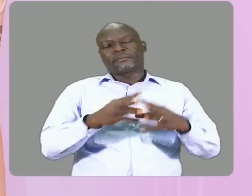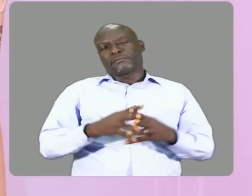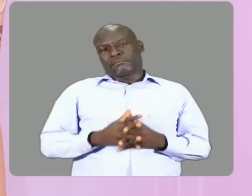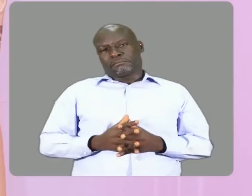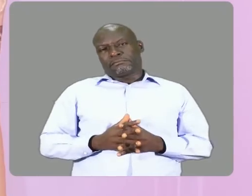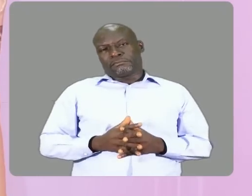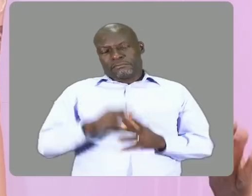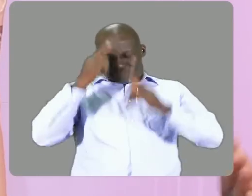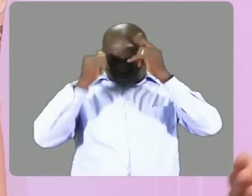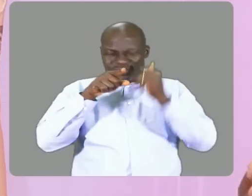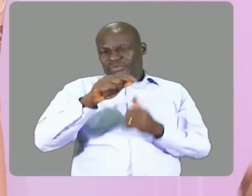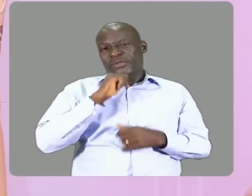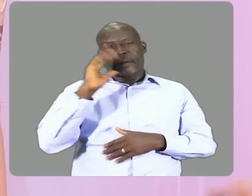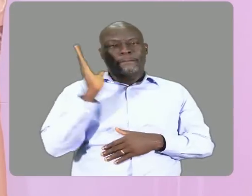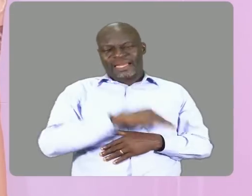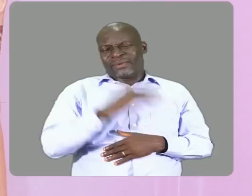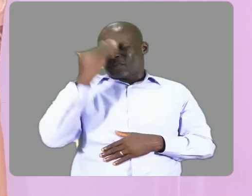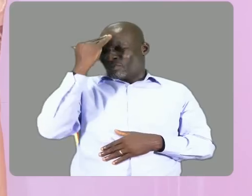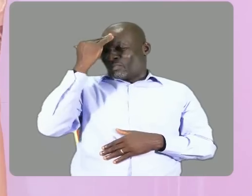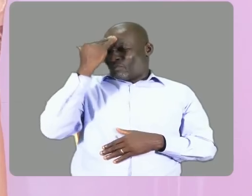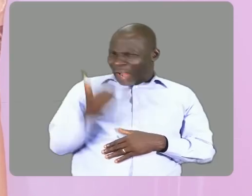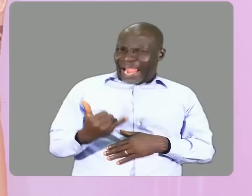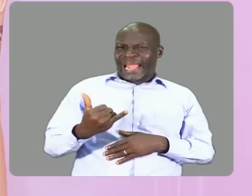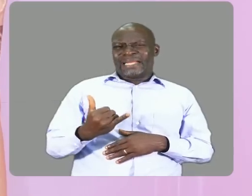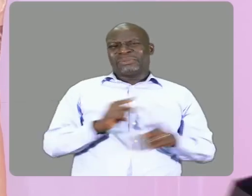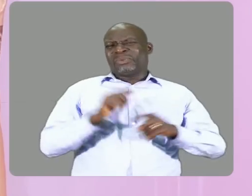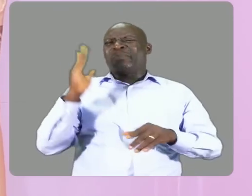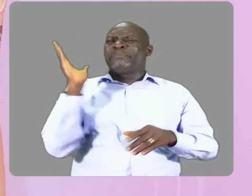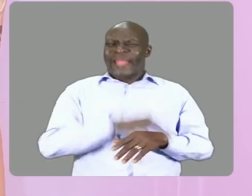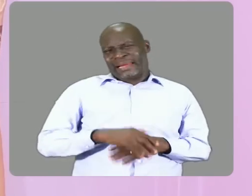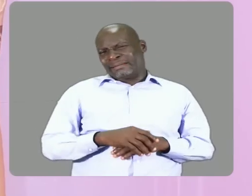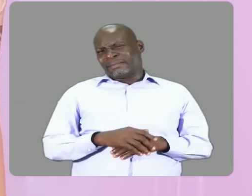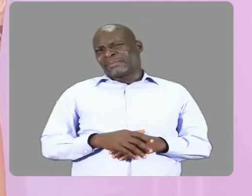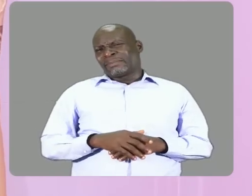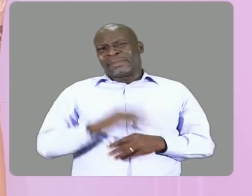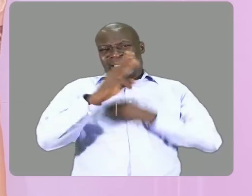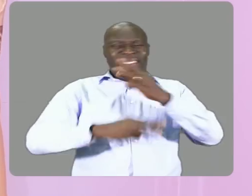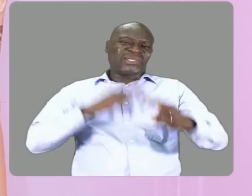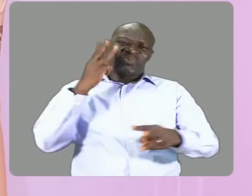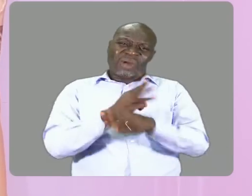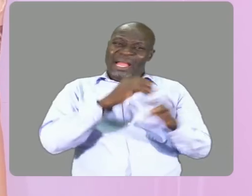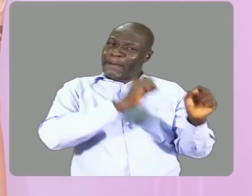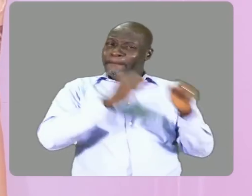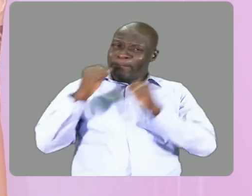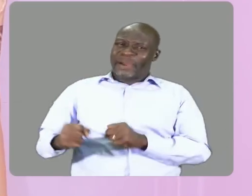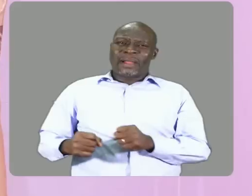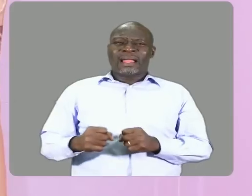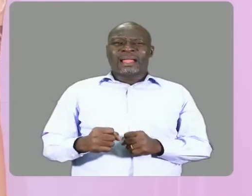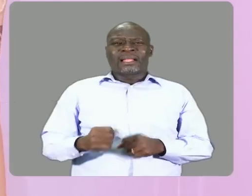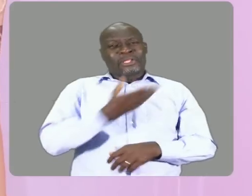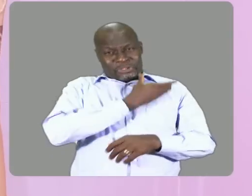yanyama. A day and ye, yes, sir. If you ask to me, I a tempra. Oh,